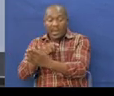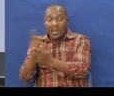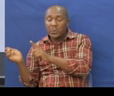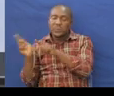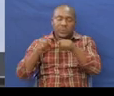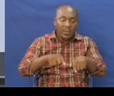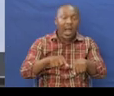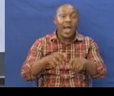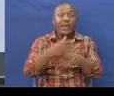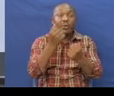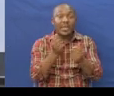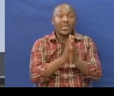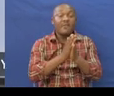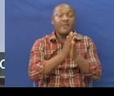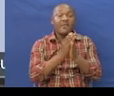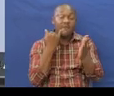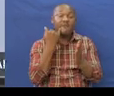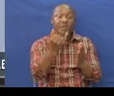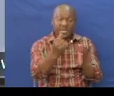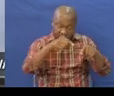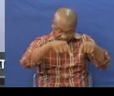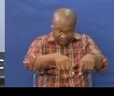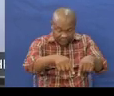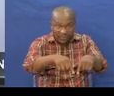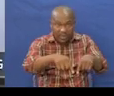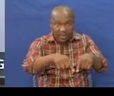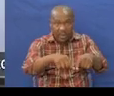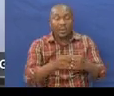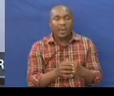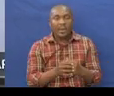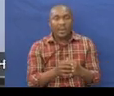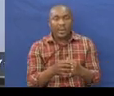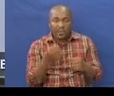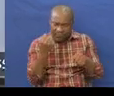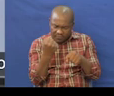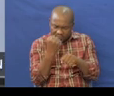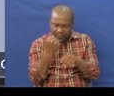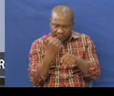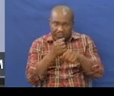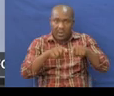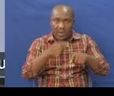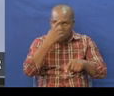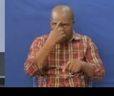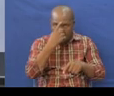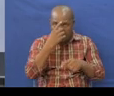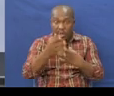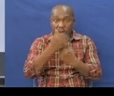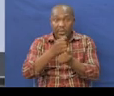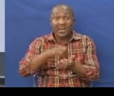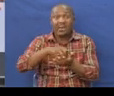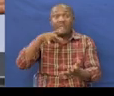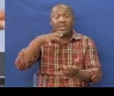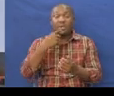that is written in the book. But if you travel and go to Dodoma and do that study by yourself, you'll get this advantage